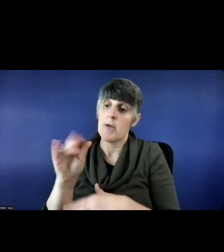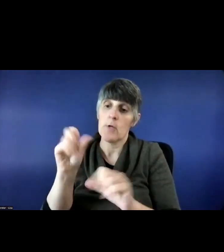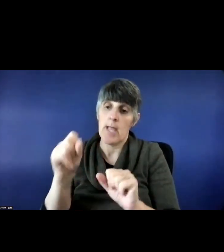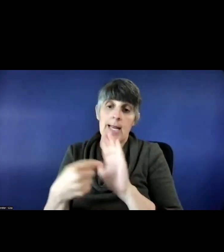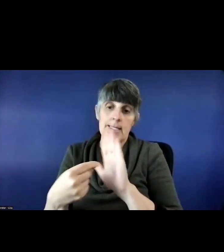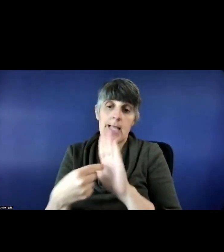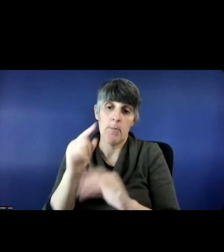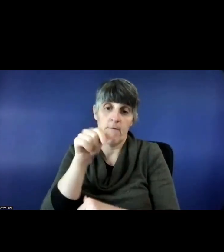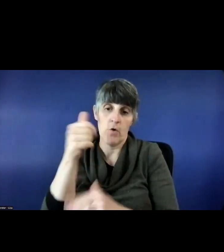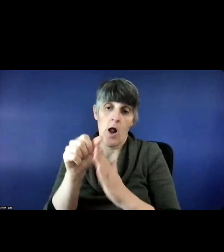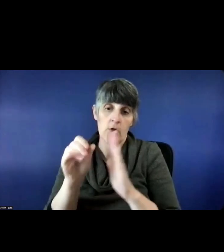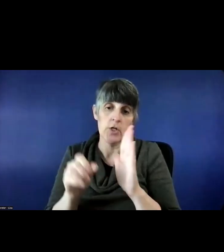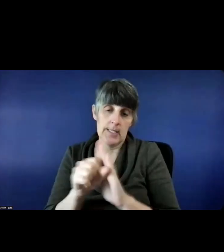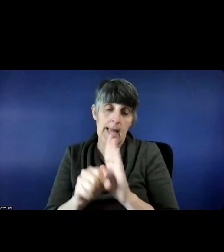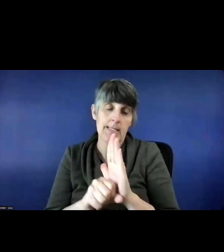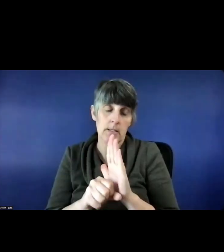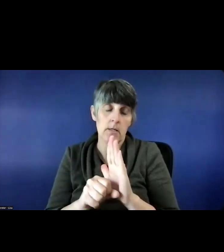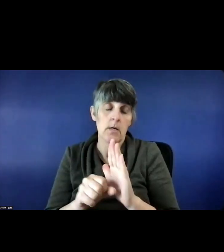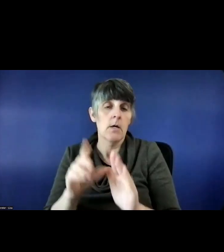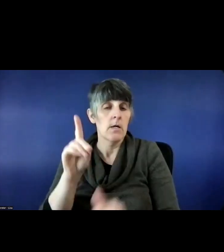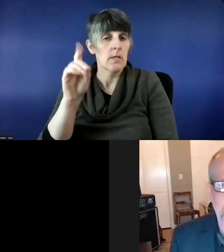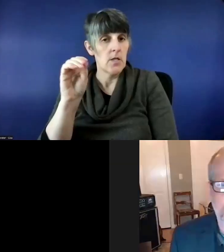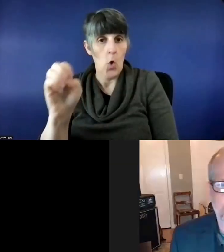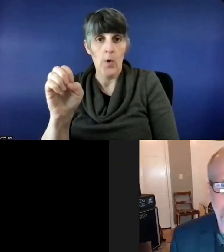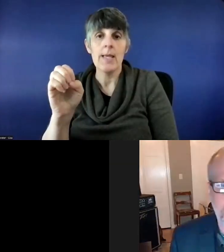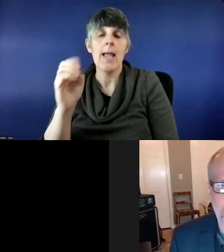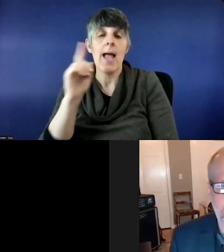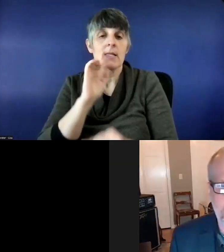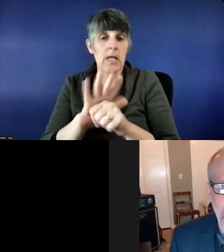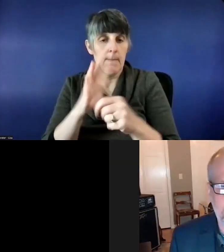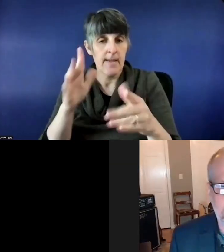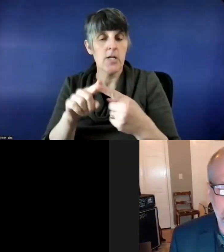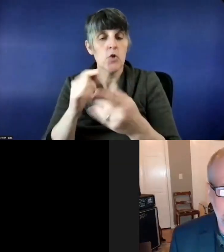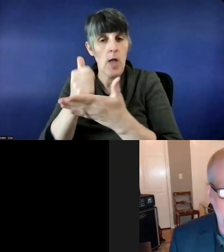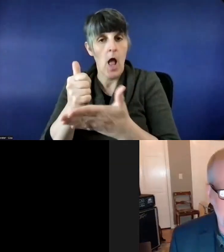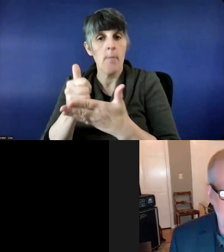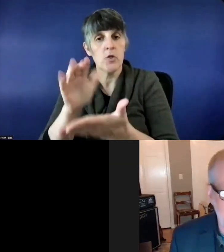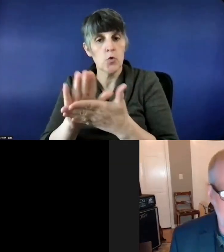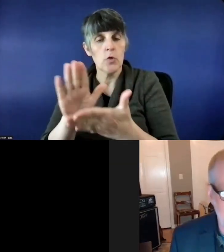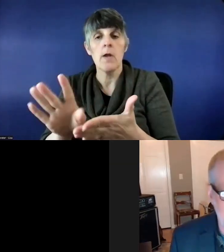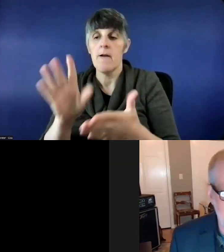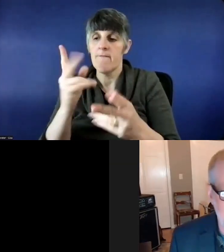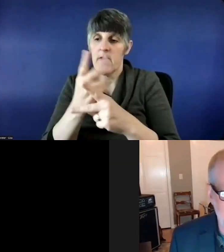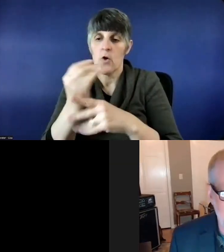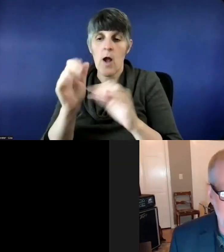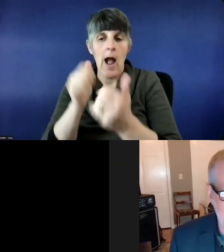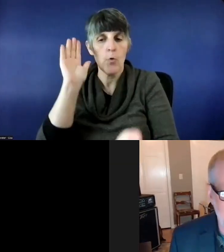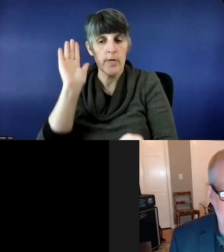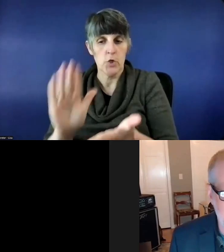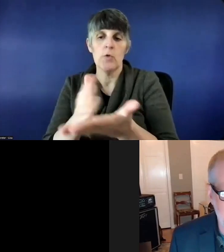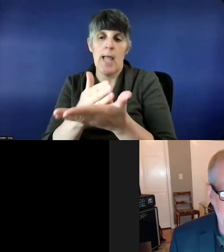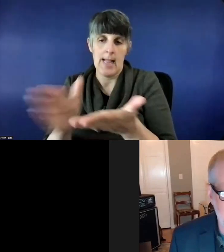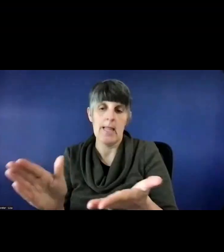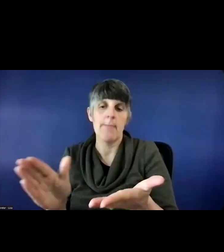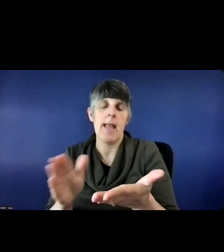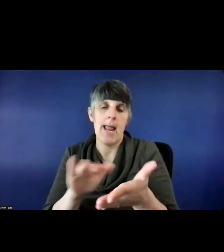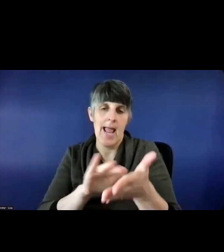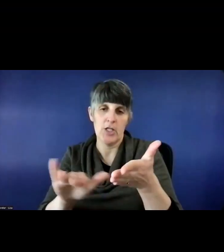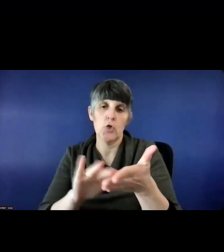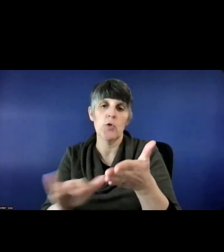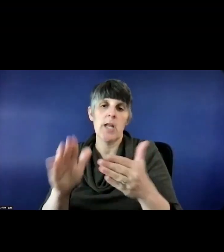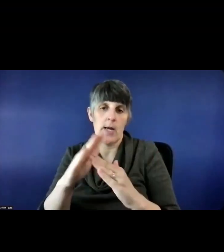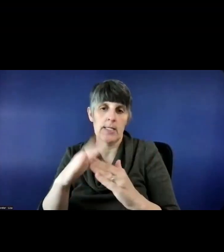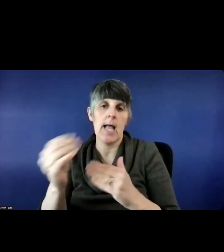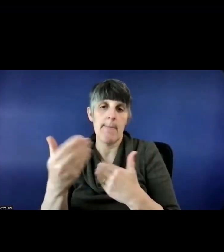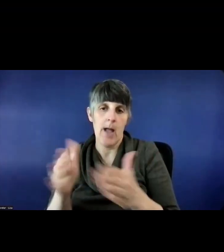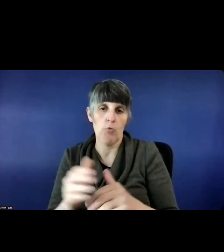example for other states. Our Department of Education has made a commitment to helping schools find ways to reduce and eliminate exclusionary timeout